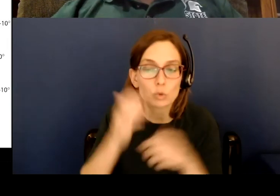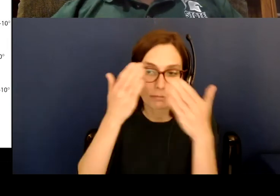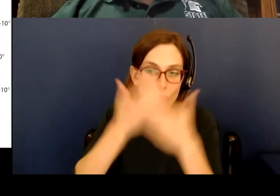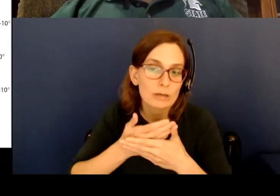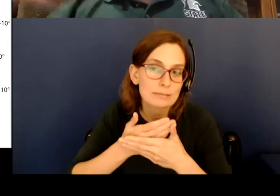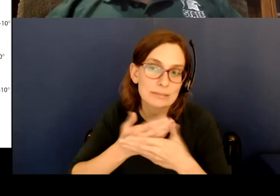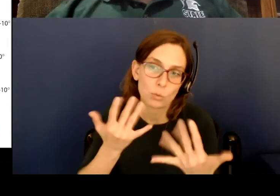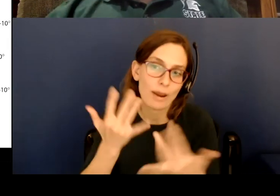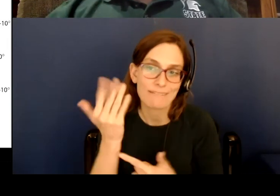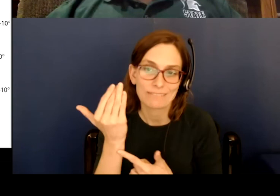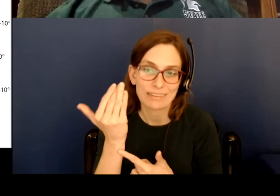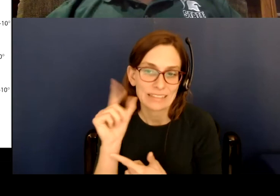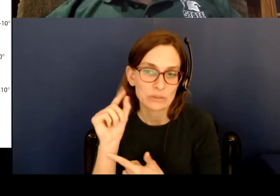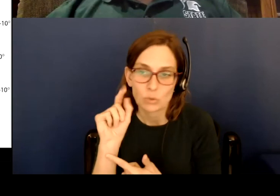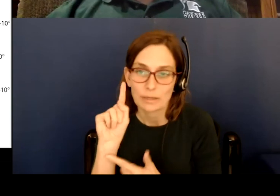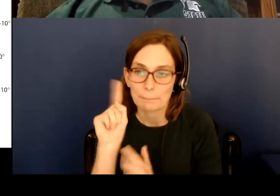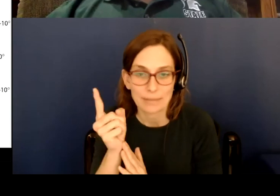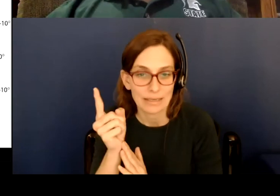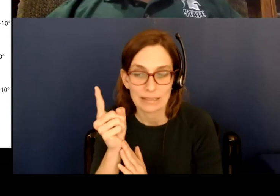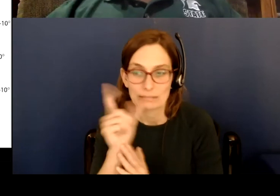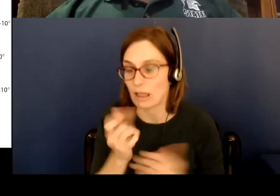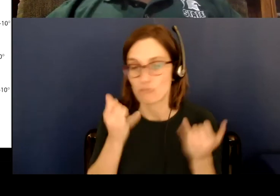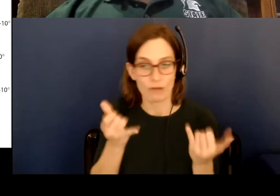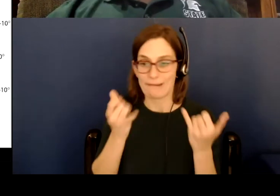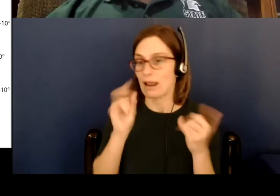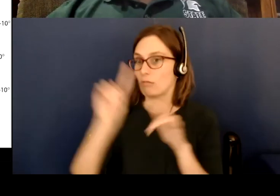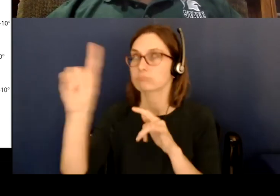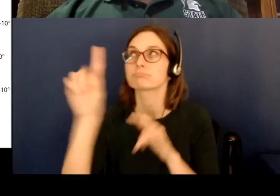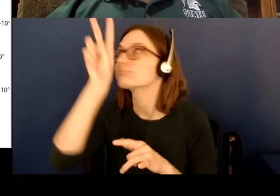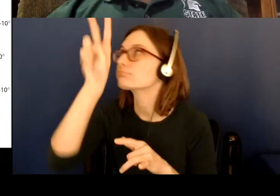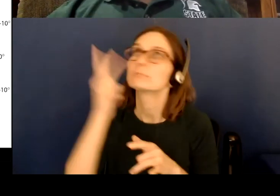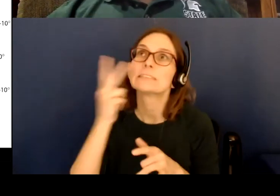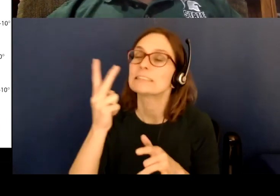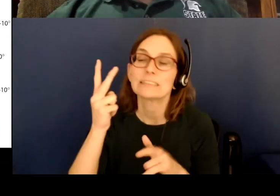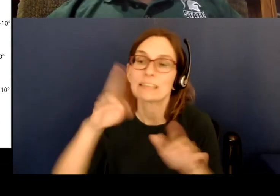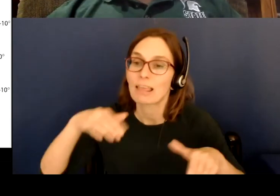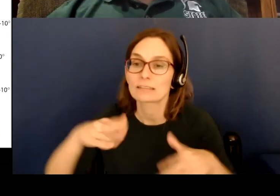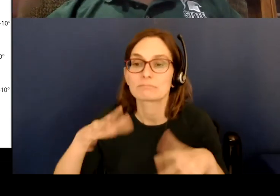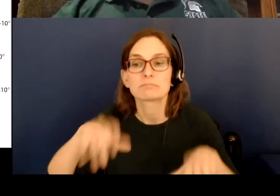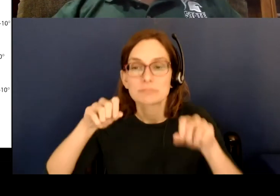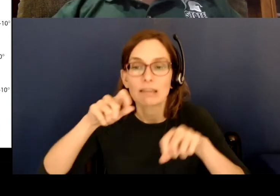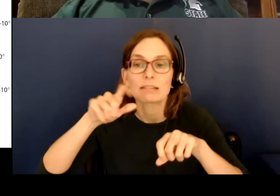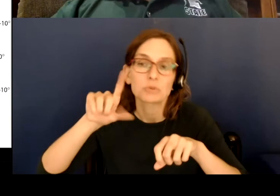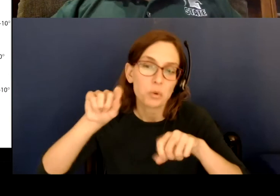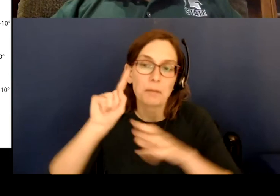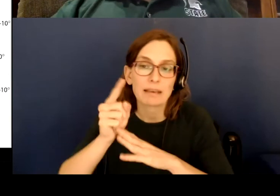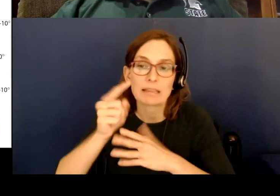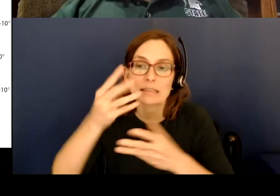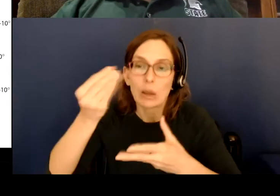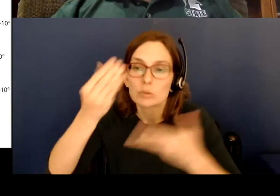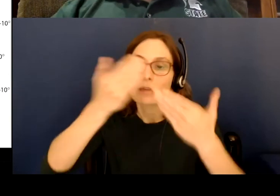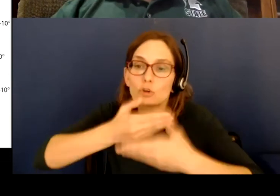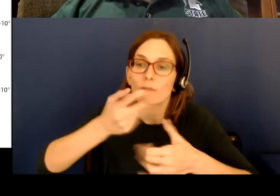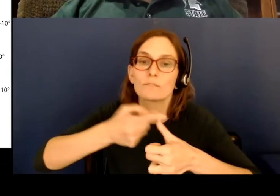15, 20 minutes. Don't go out from the house and look up and try to see it. Spend 20 minutes out there before you look. If you